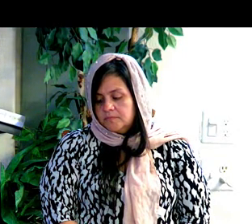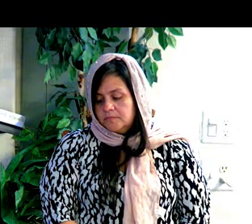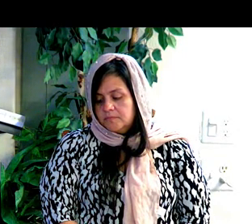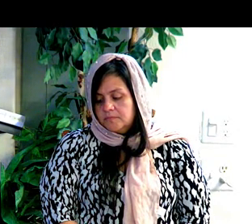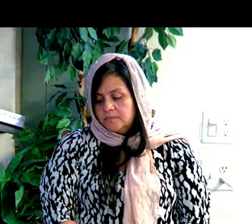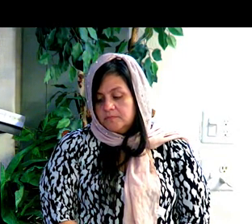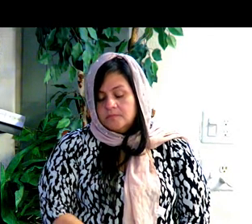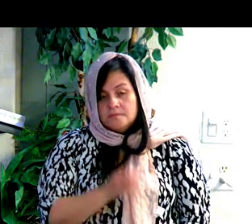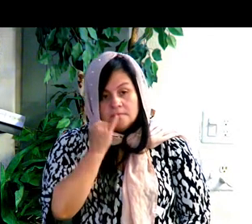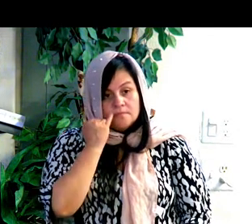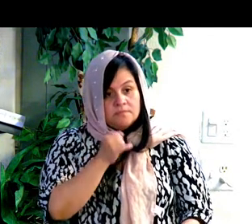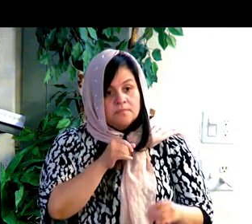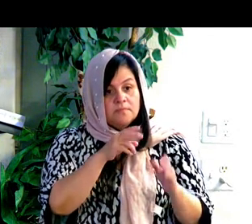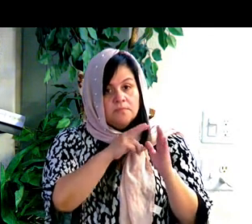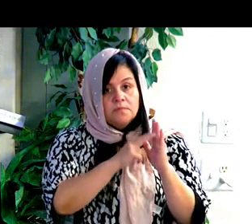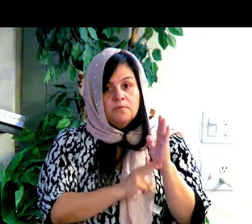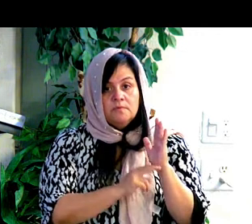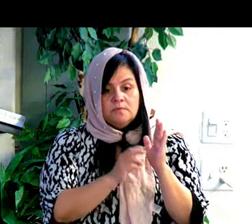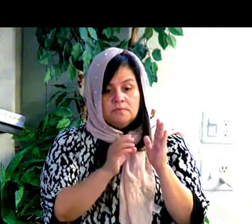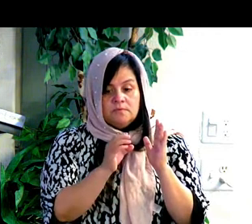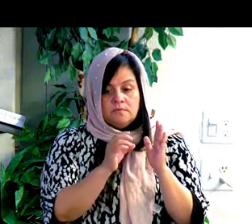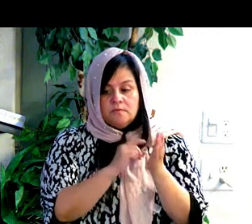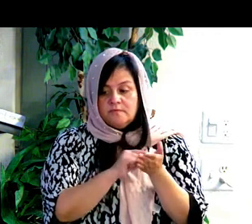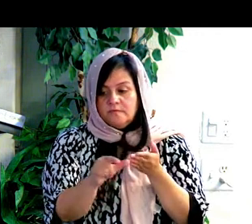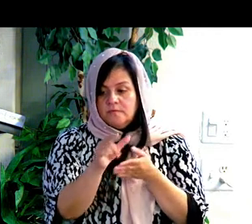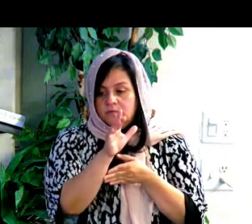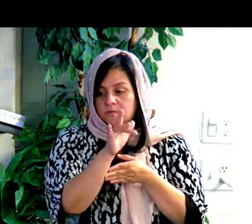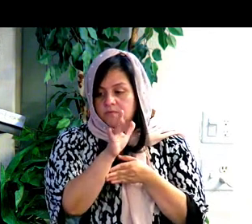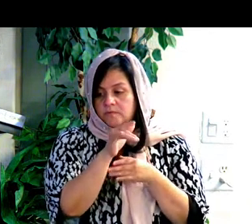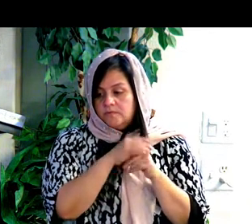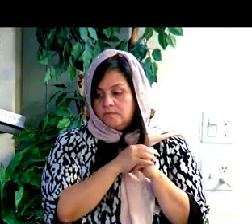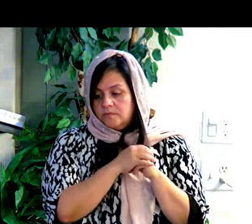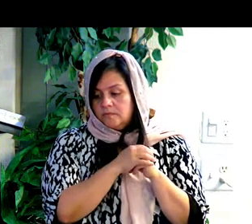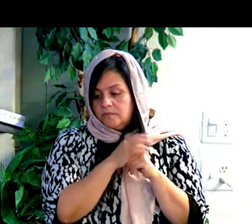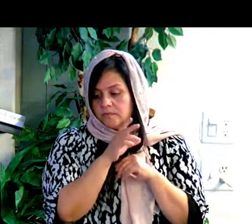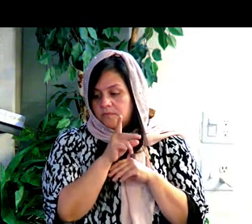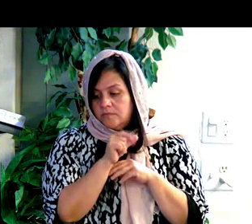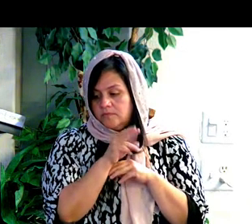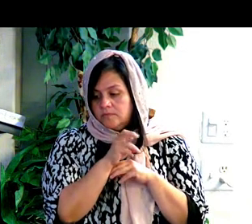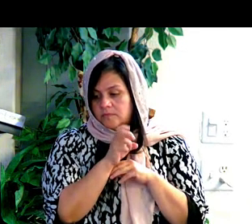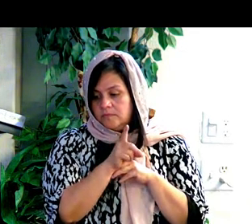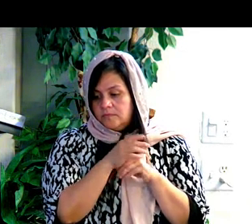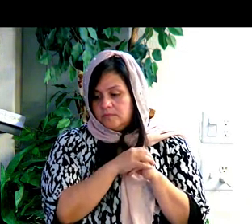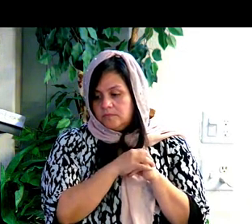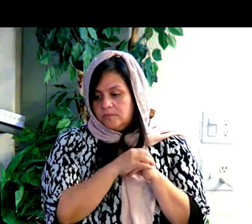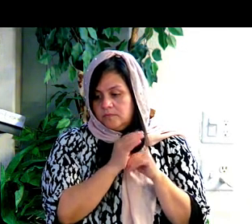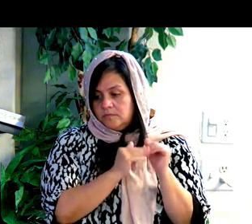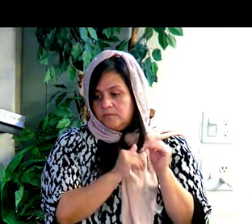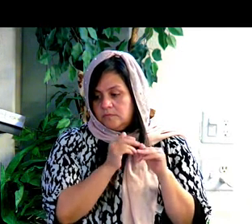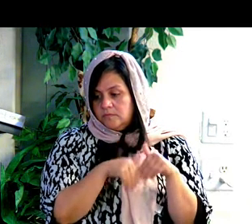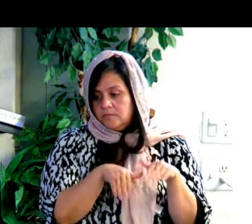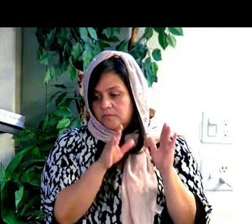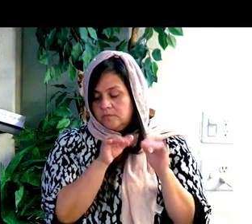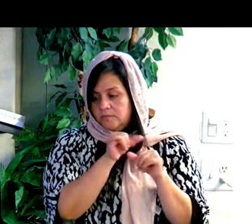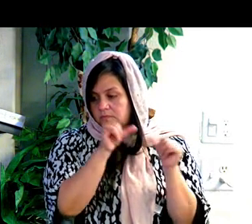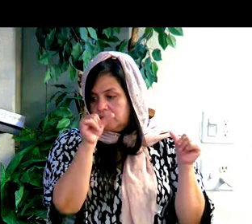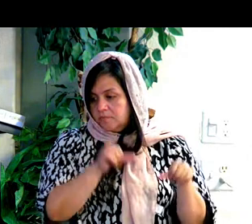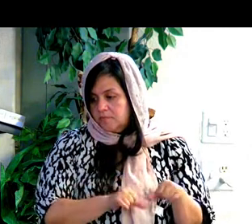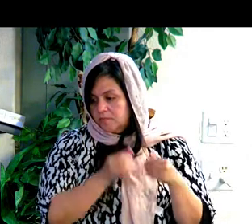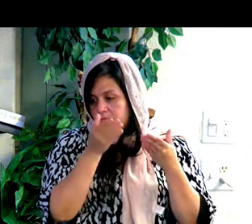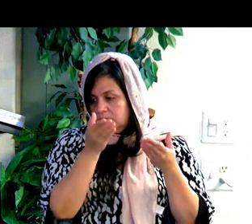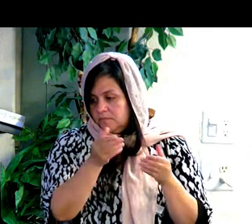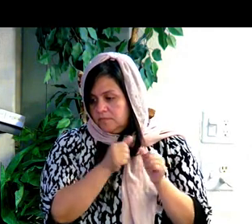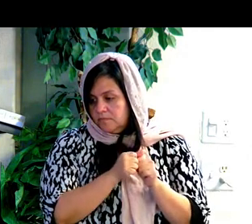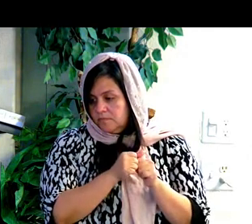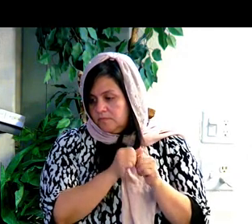if you look at 25, si vemos versículo 25, it's that David built an altar to Adonai there and offered burnt offerings and peace offerings. And after